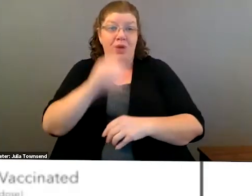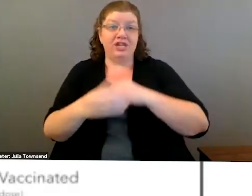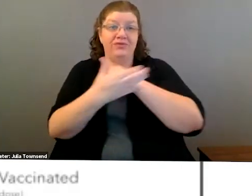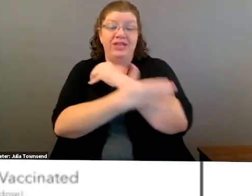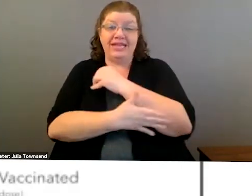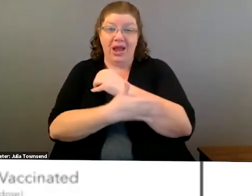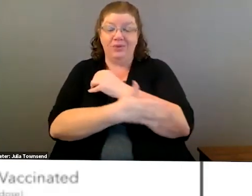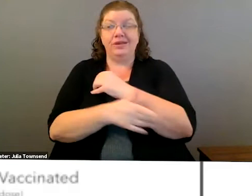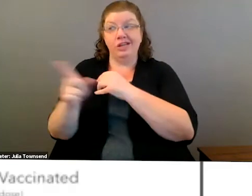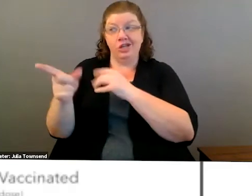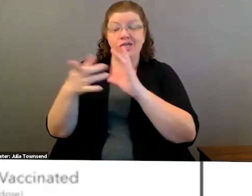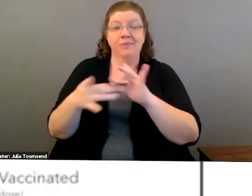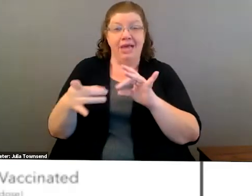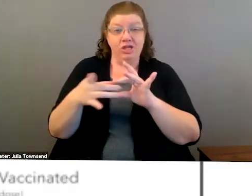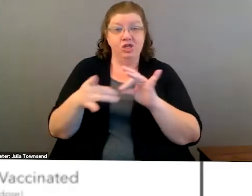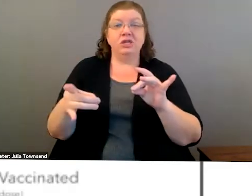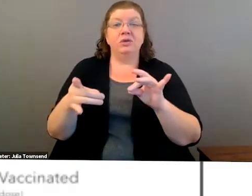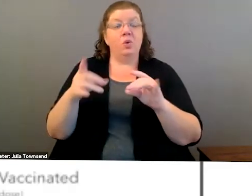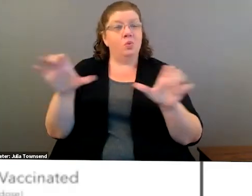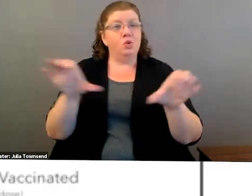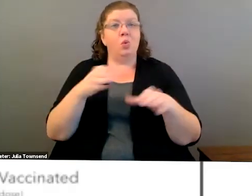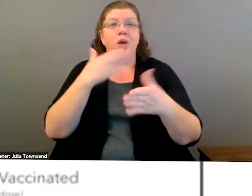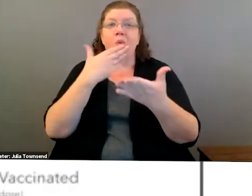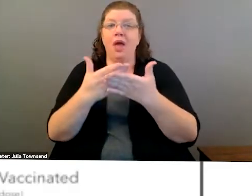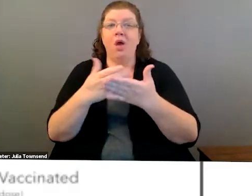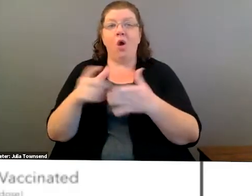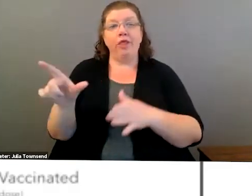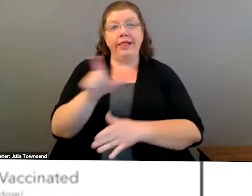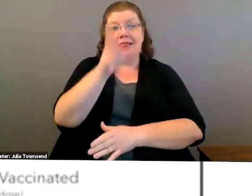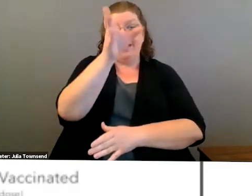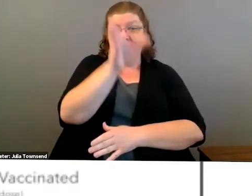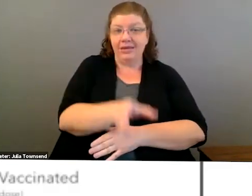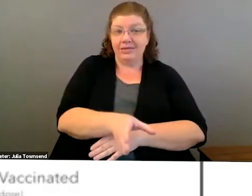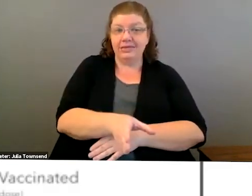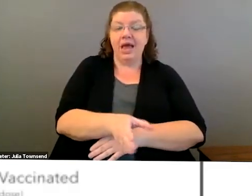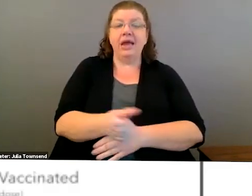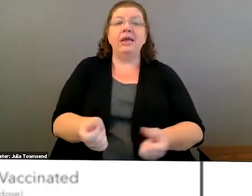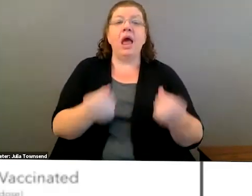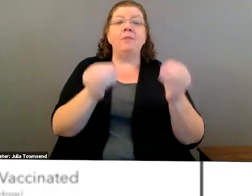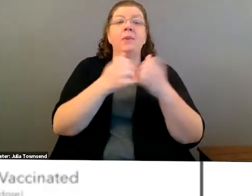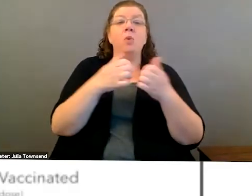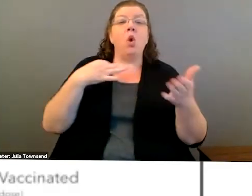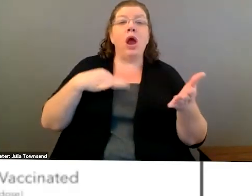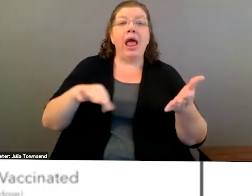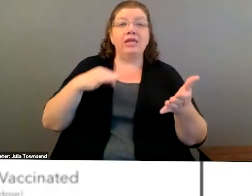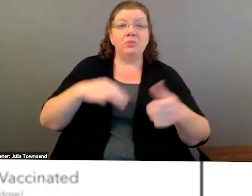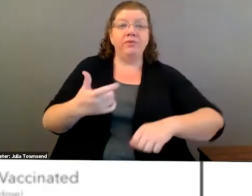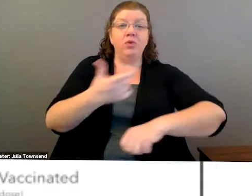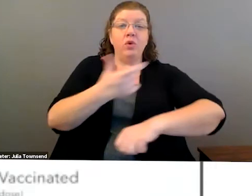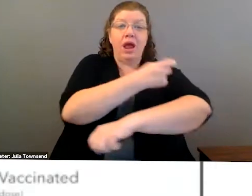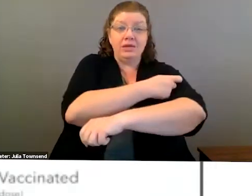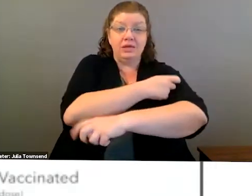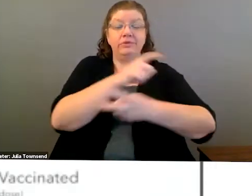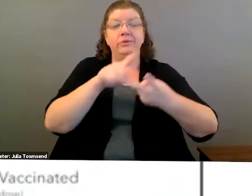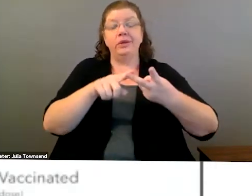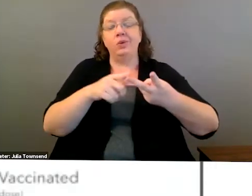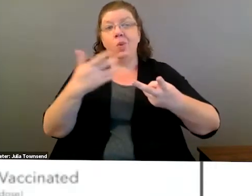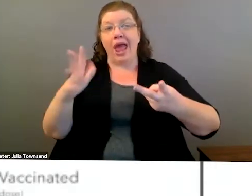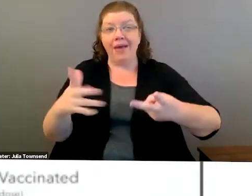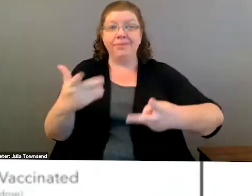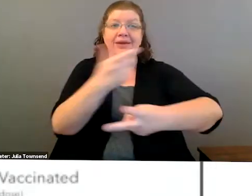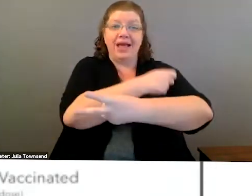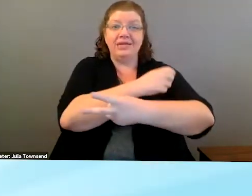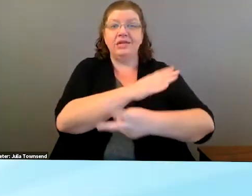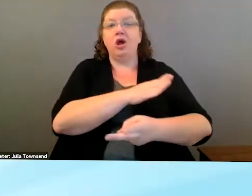as Ms. Capps noted, we're doing well. On the left-hand side, how many who are eligible for vaccination have been vaccinated. On